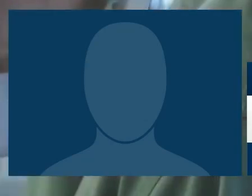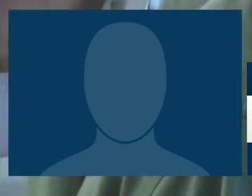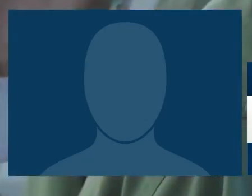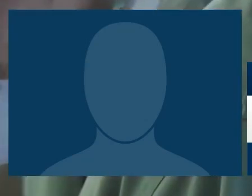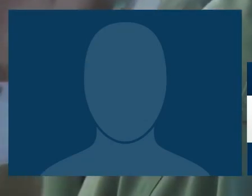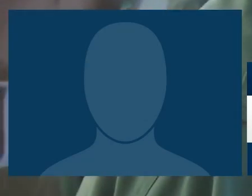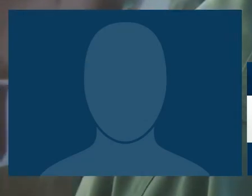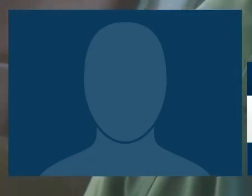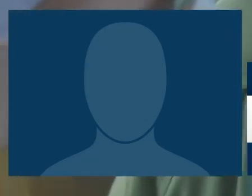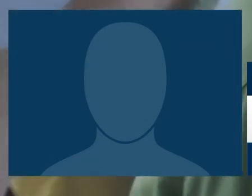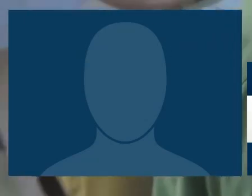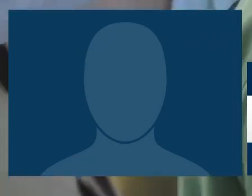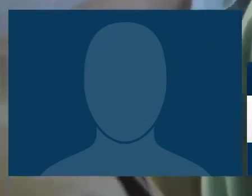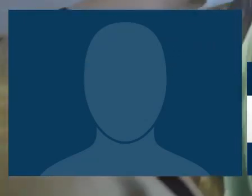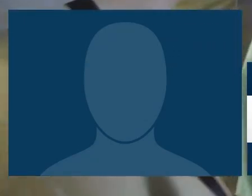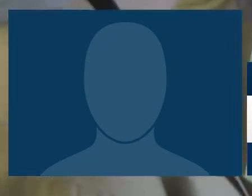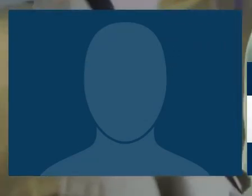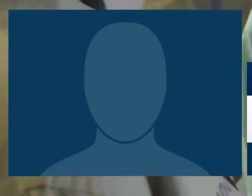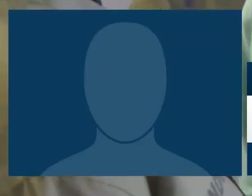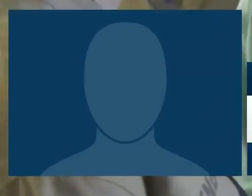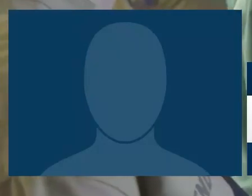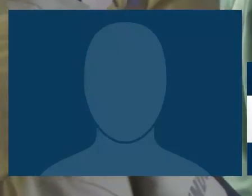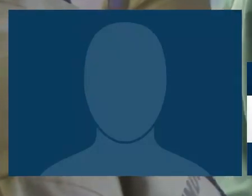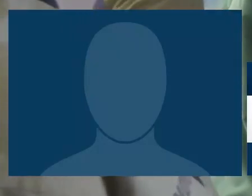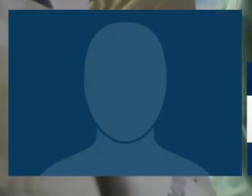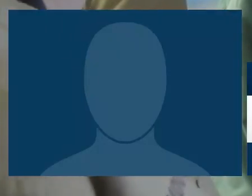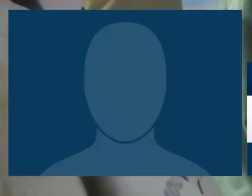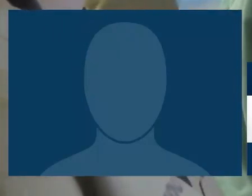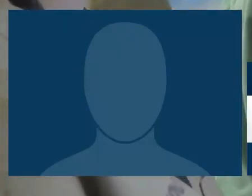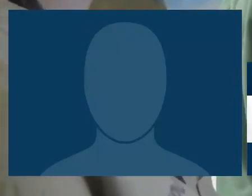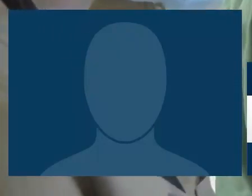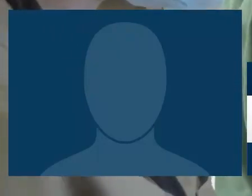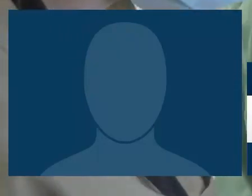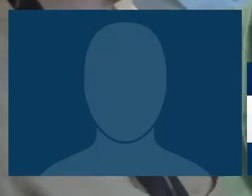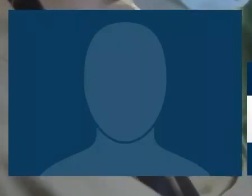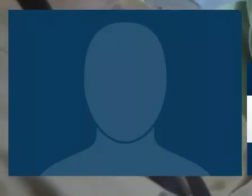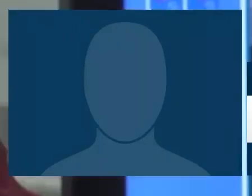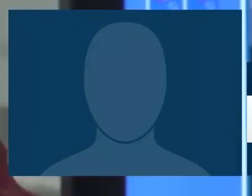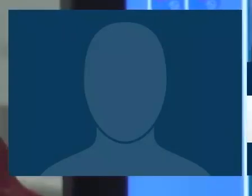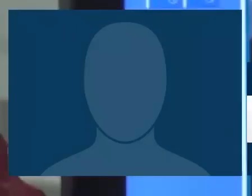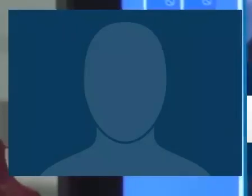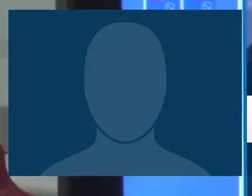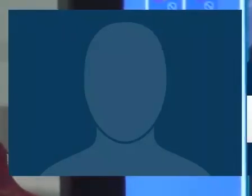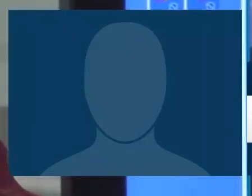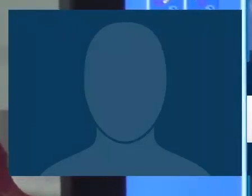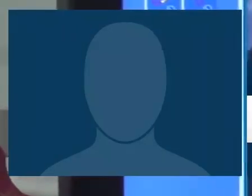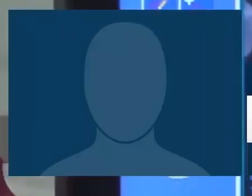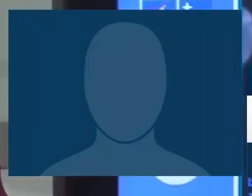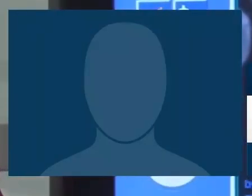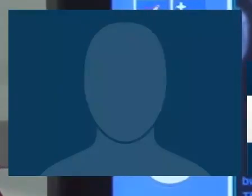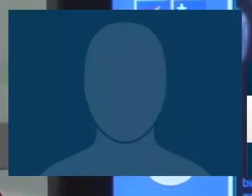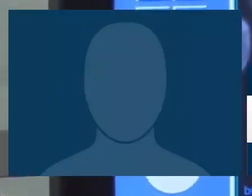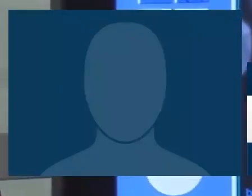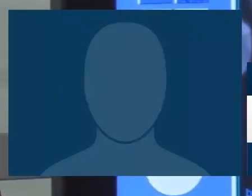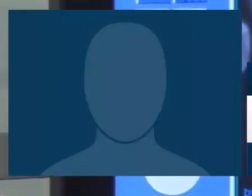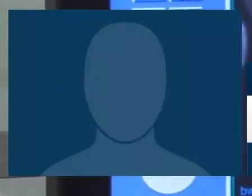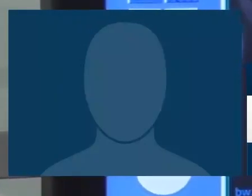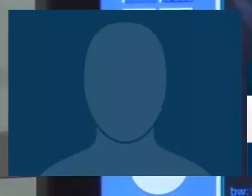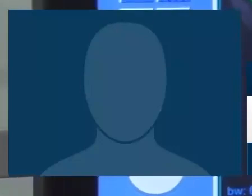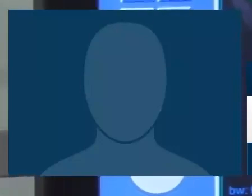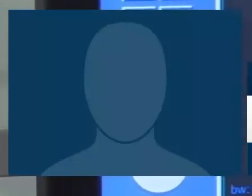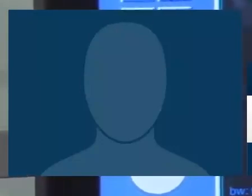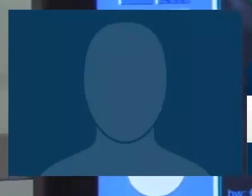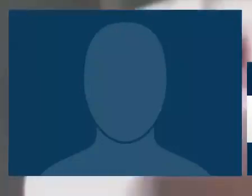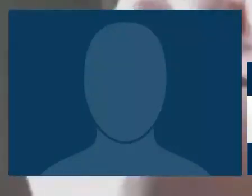else. 10 years of not being able to write or eat without severe shaking. But that all changes today. It is a big day for